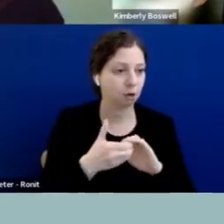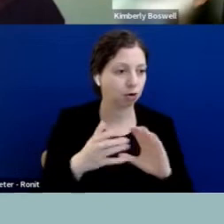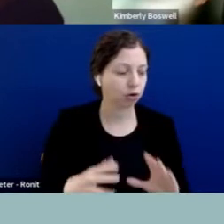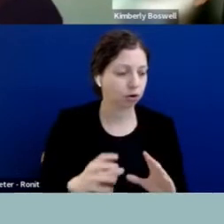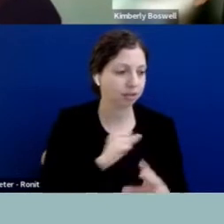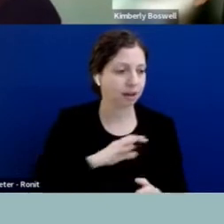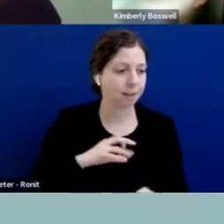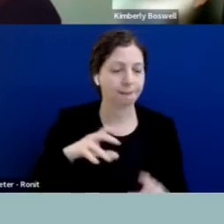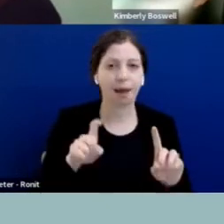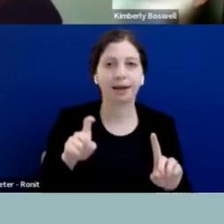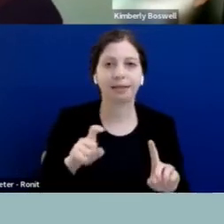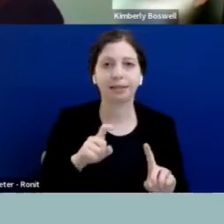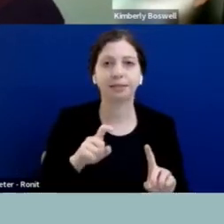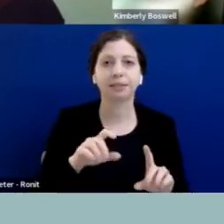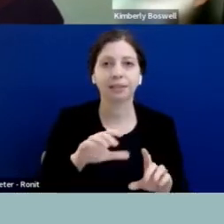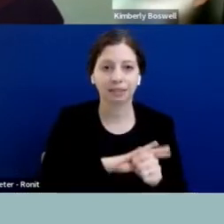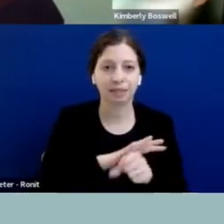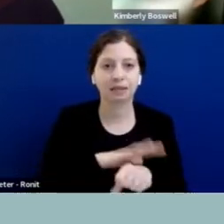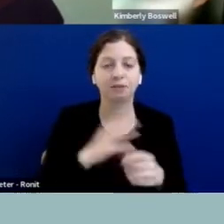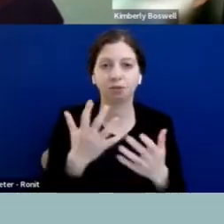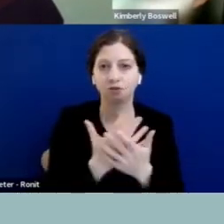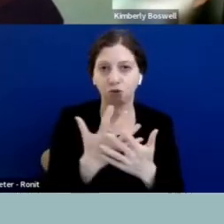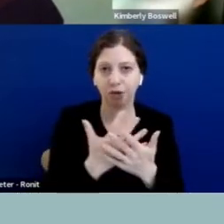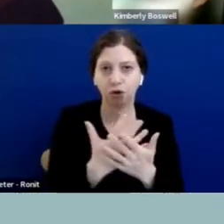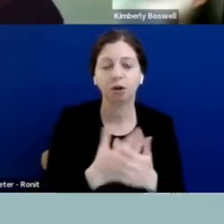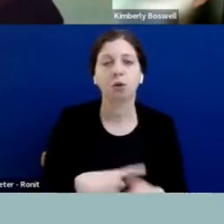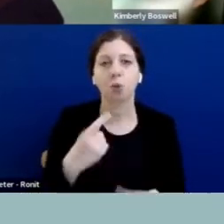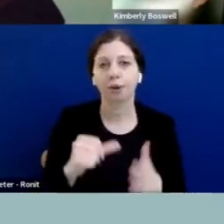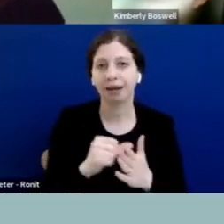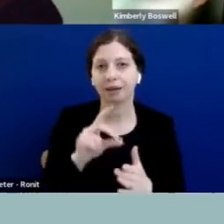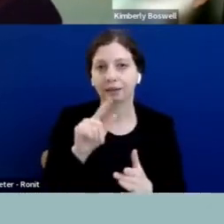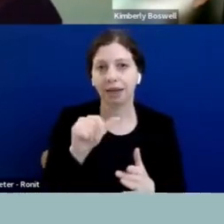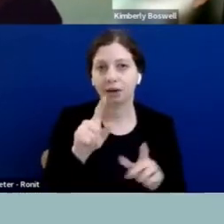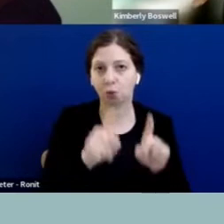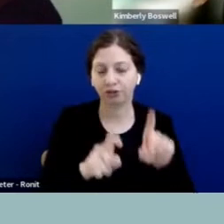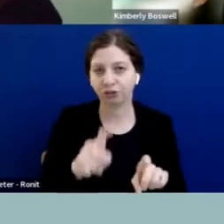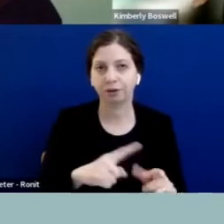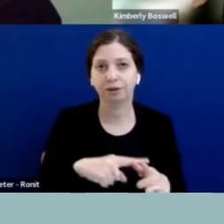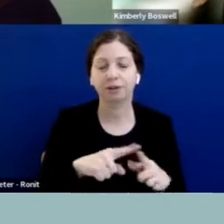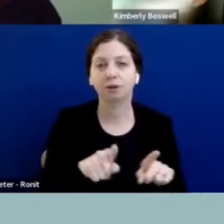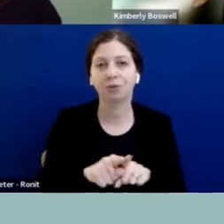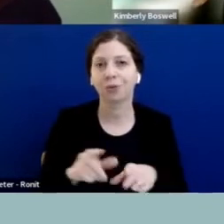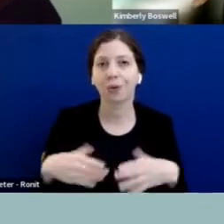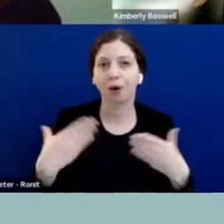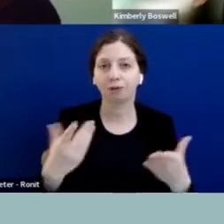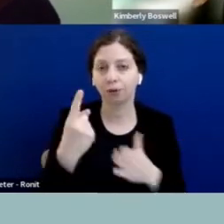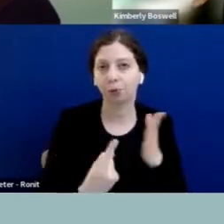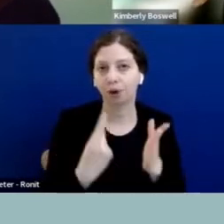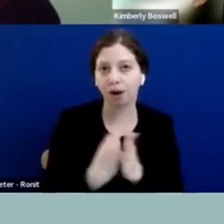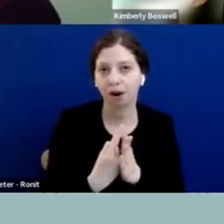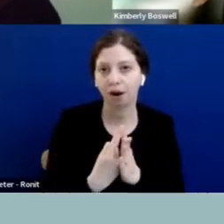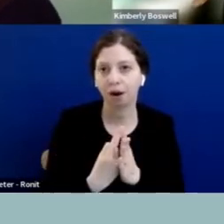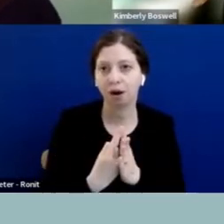sites, on the screener, the one-page data questionnaire, and also offered a 1 hour, what if